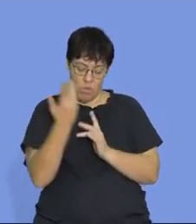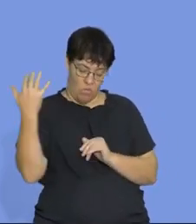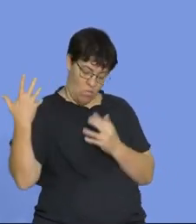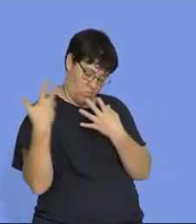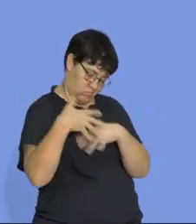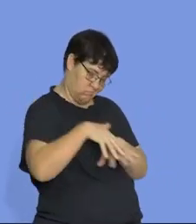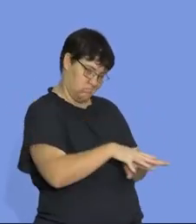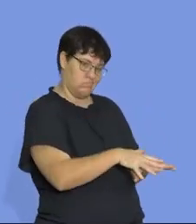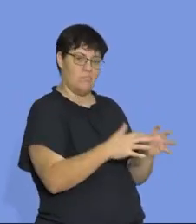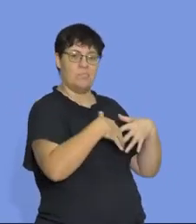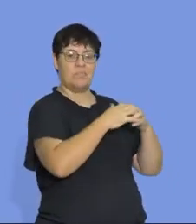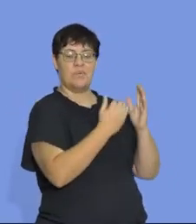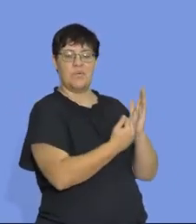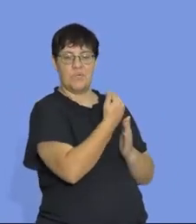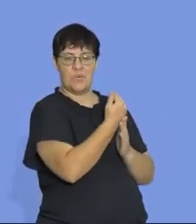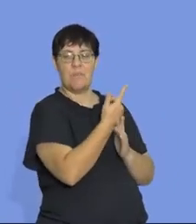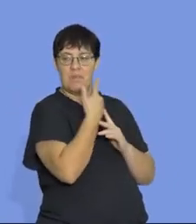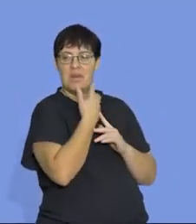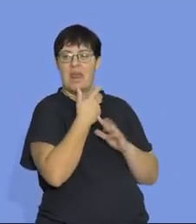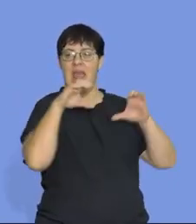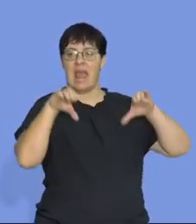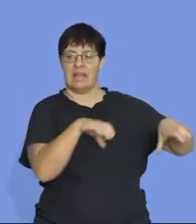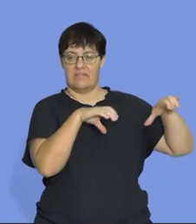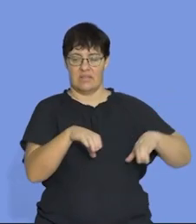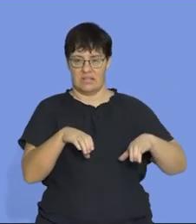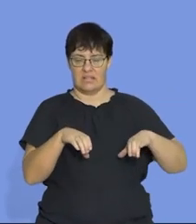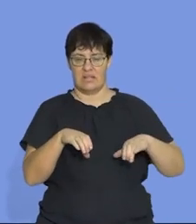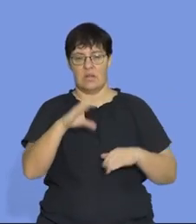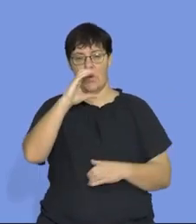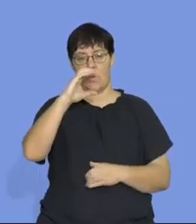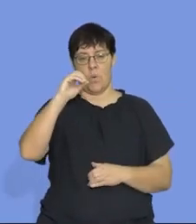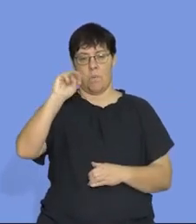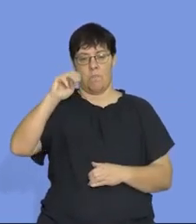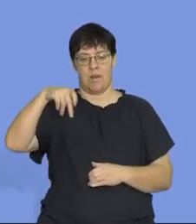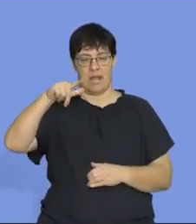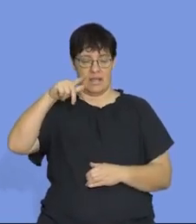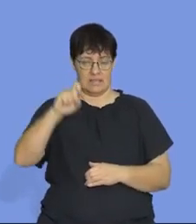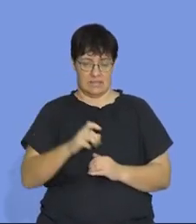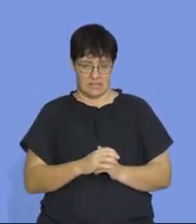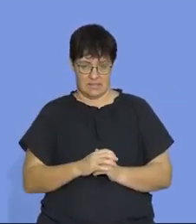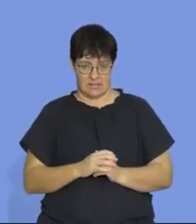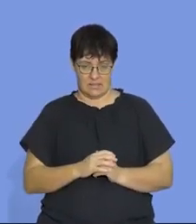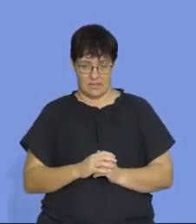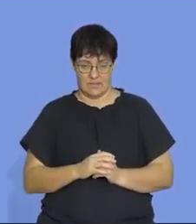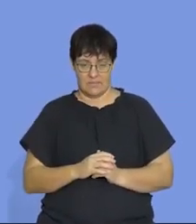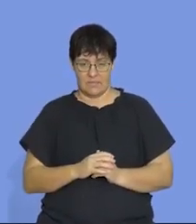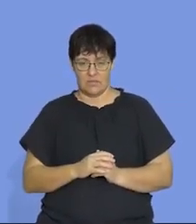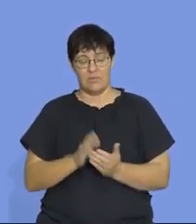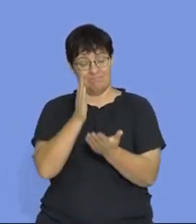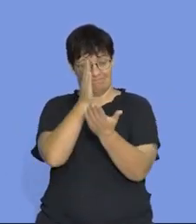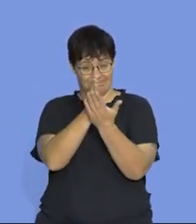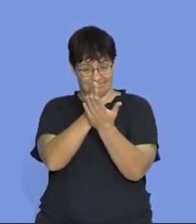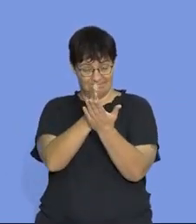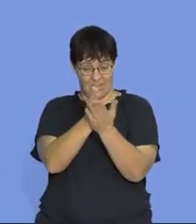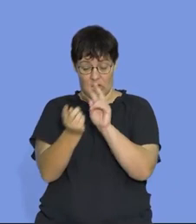what is called an activated complex. So this is an intermediate stage between reactants and products. At that time, we are